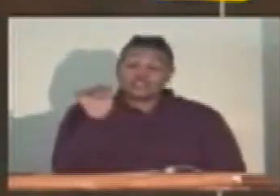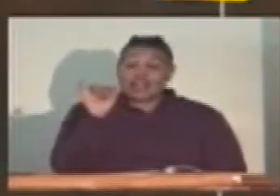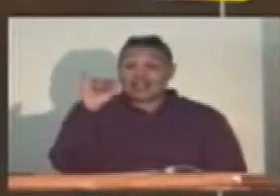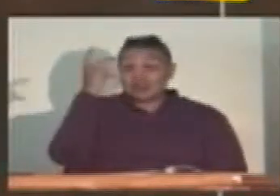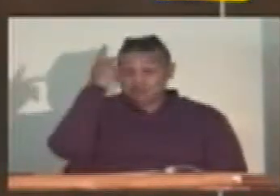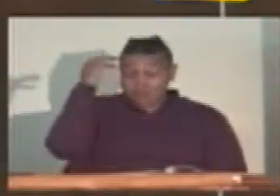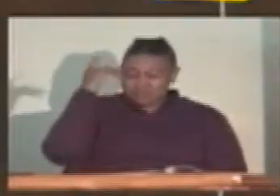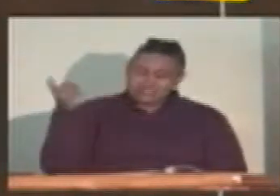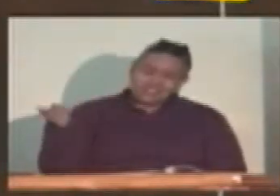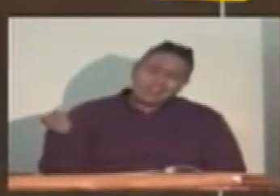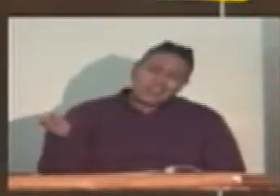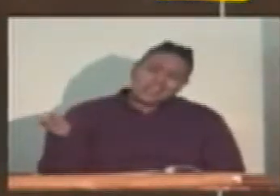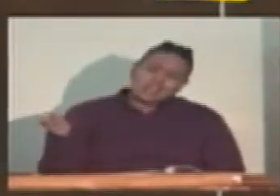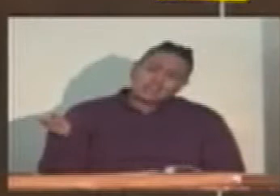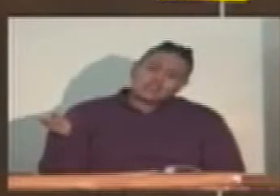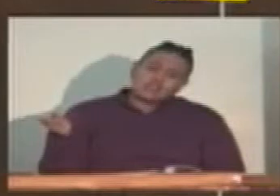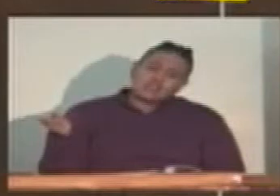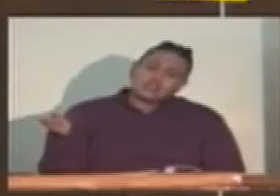Minister